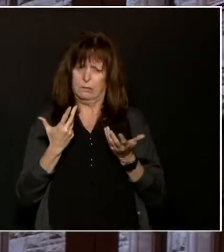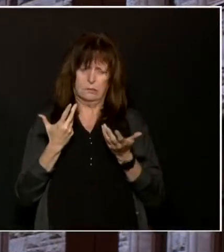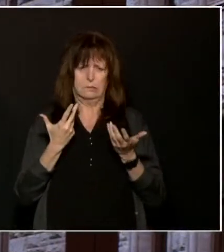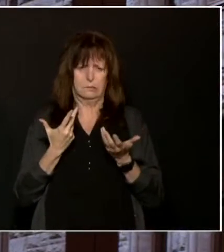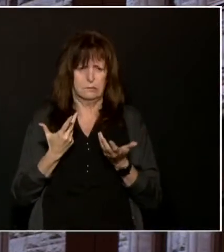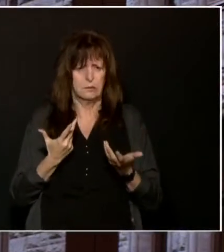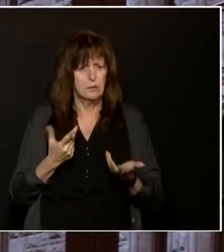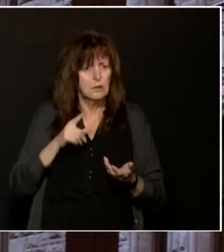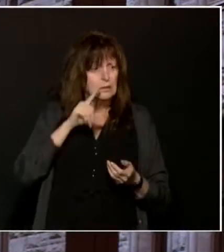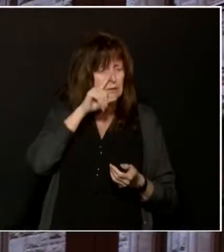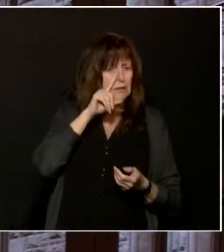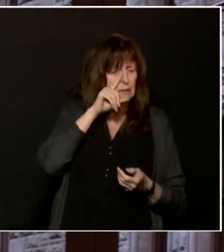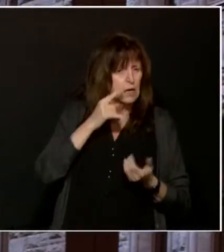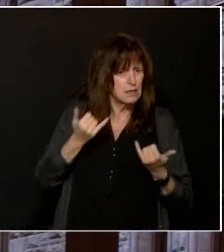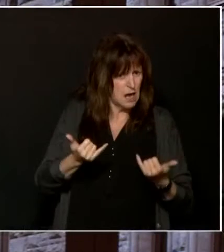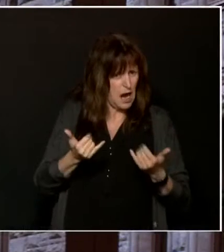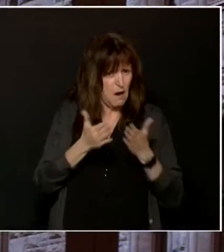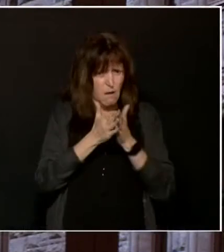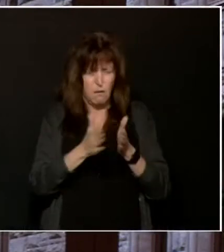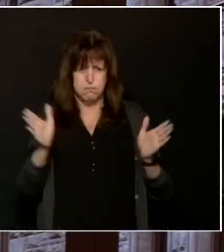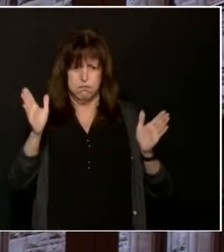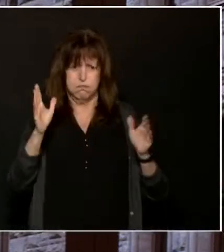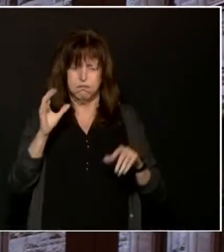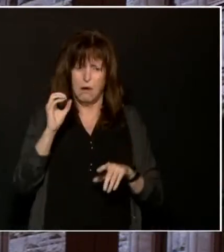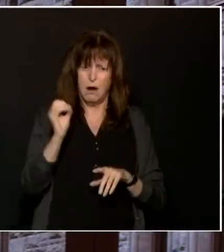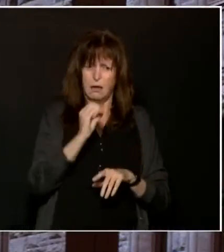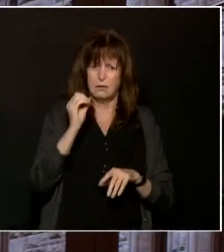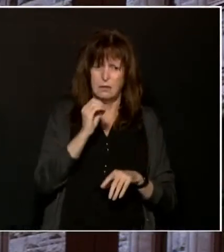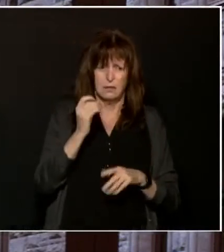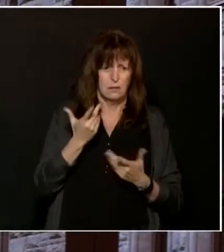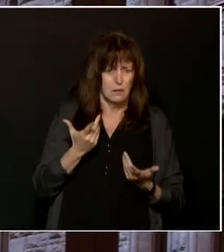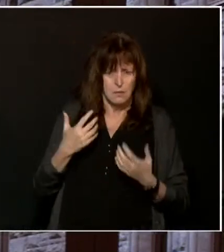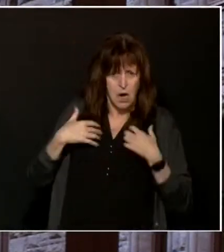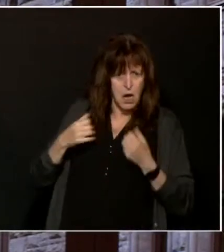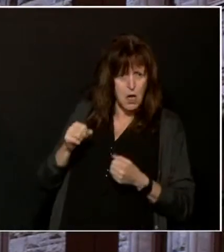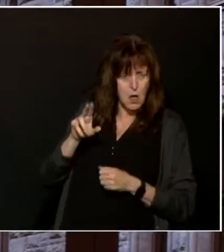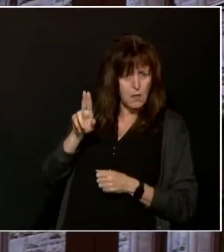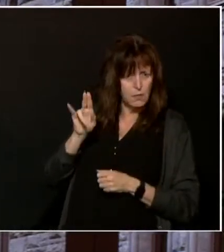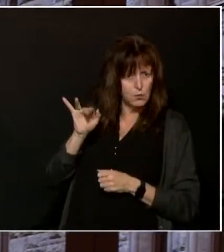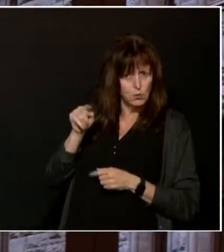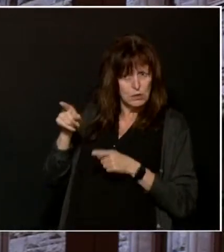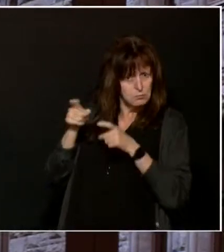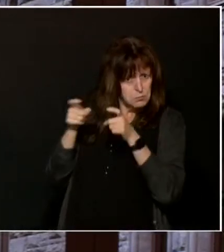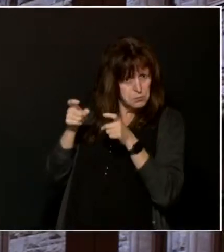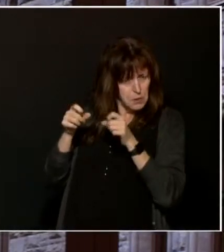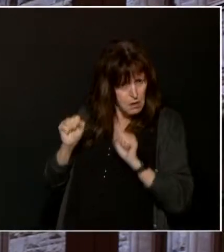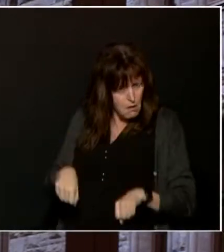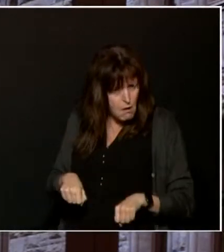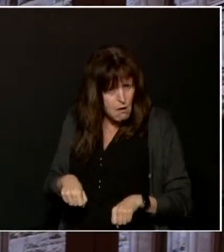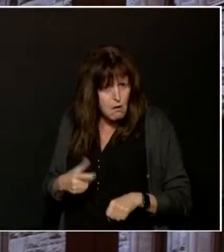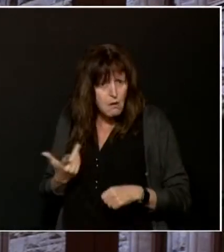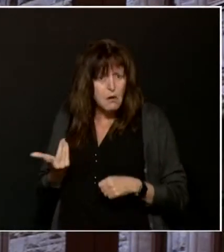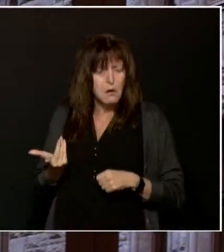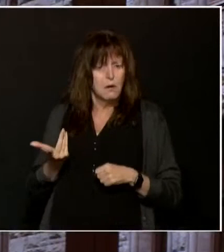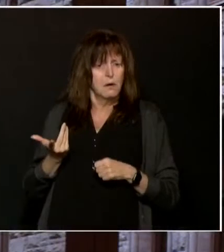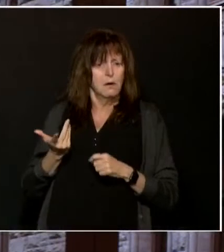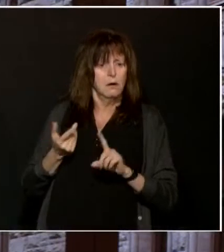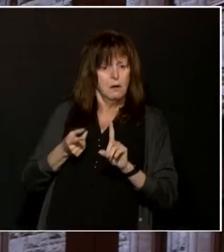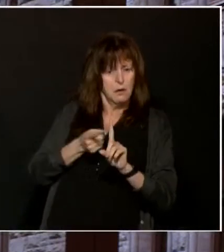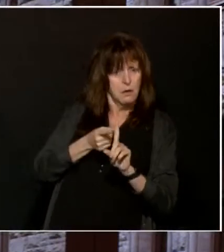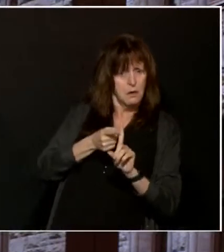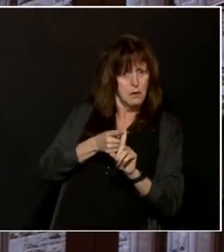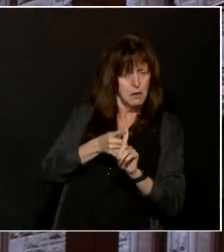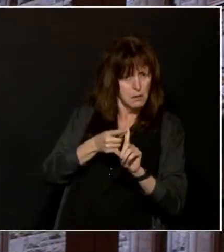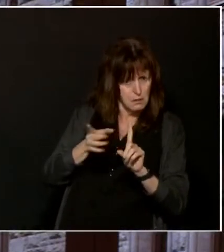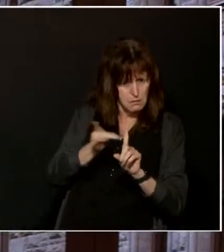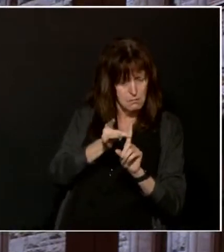make sure is, are the health units prepared to do all the case contact management, have the numbers decreased to a level, and we have been assessing and asking